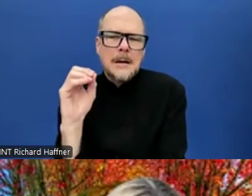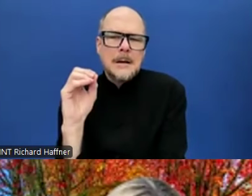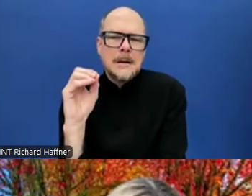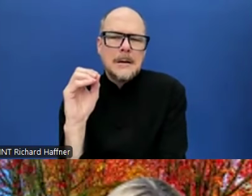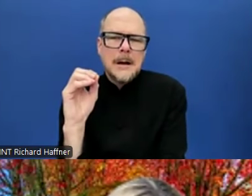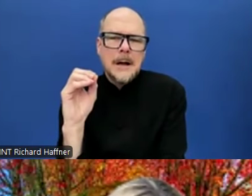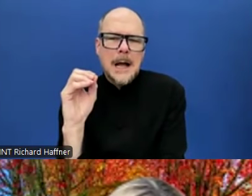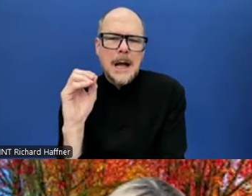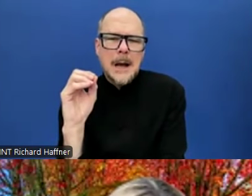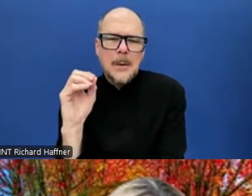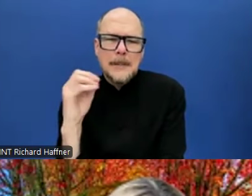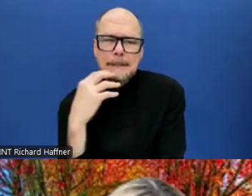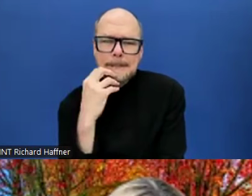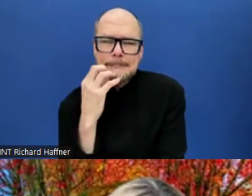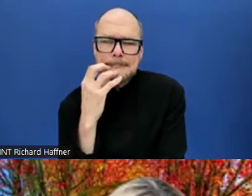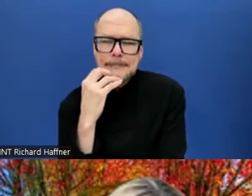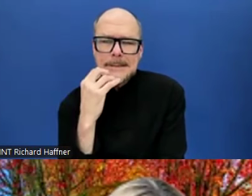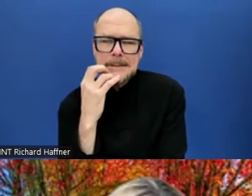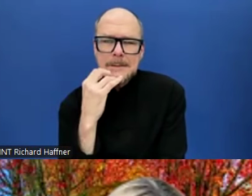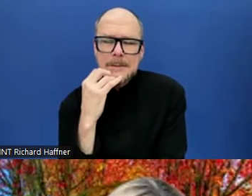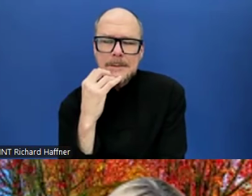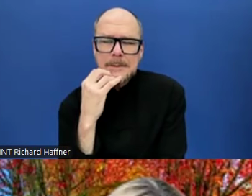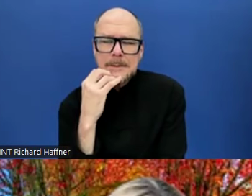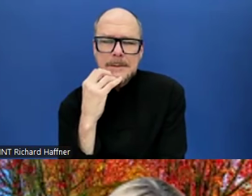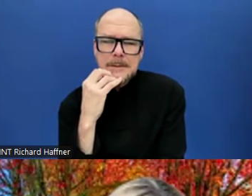how about